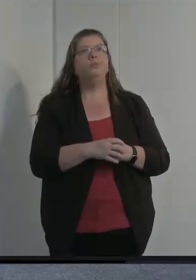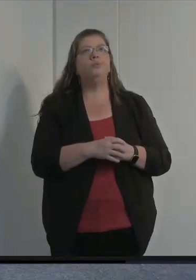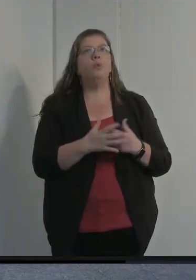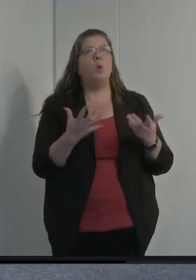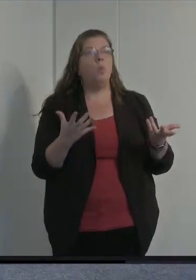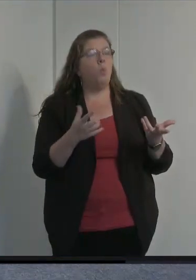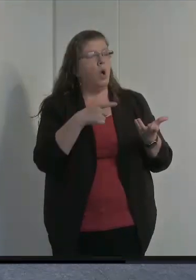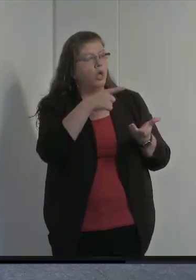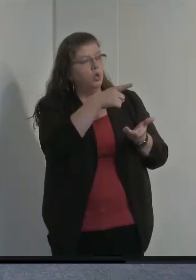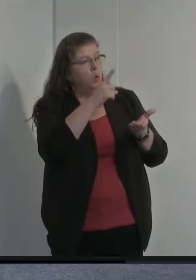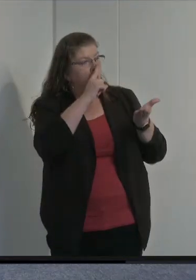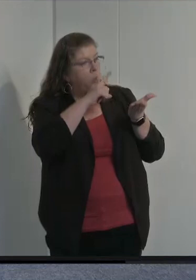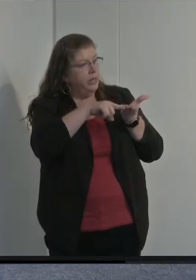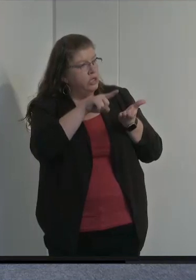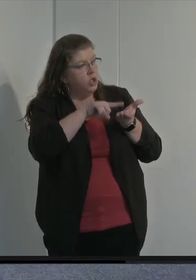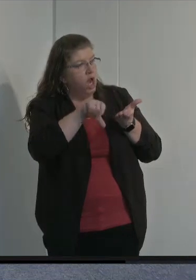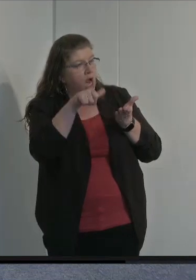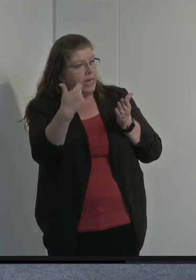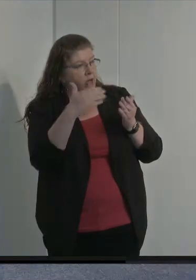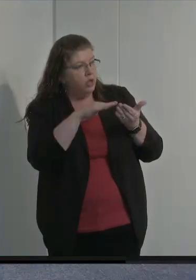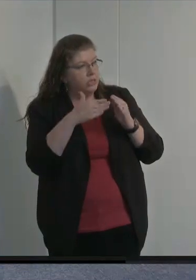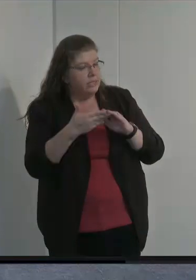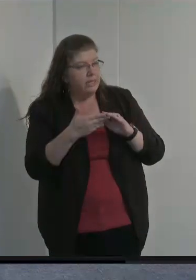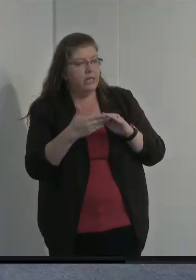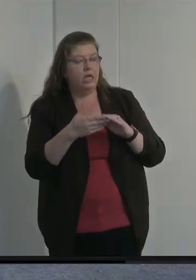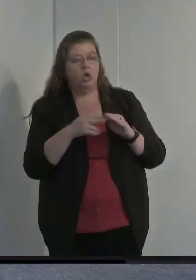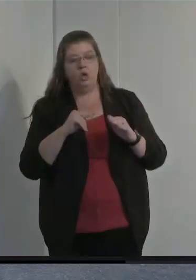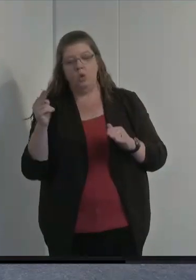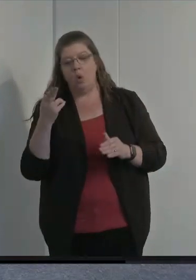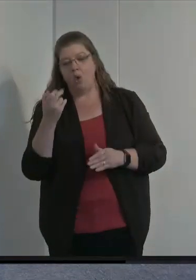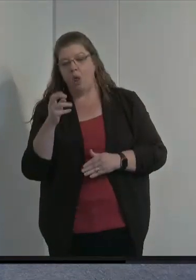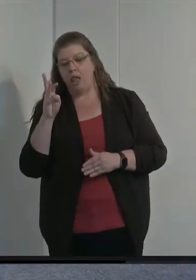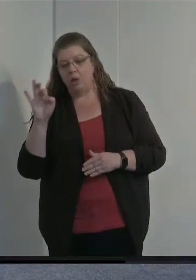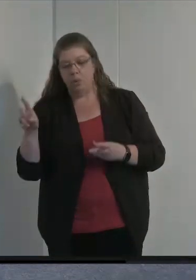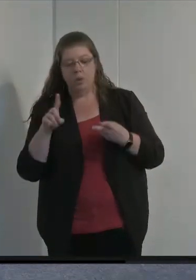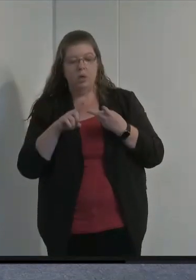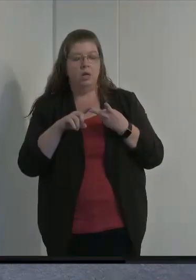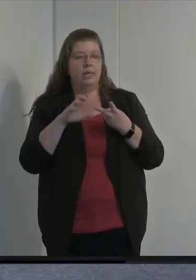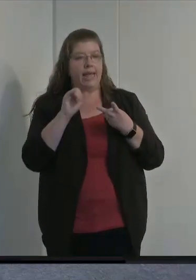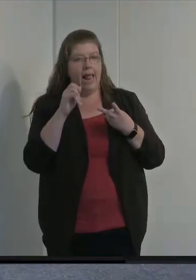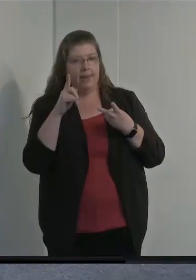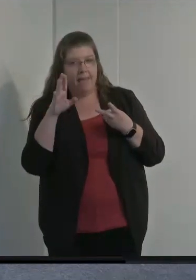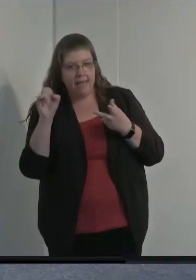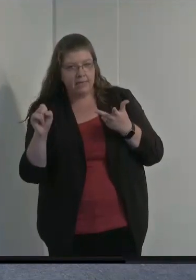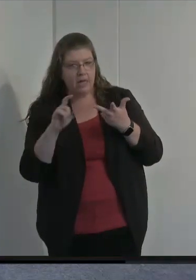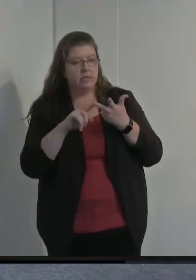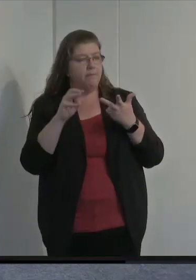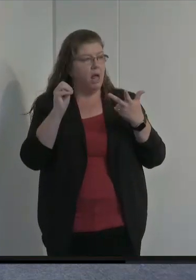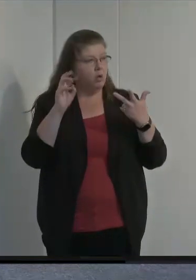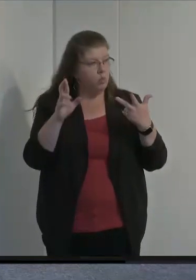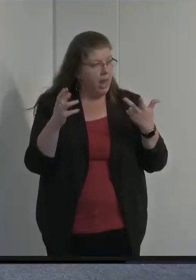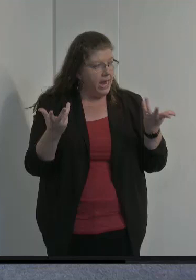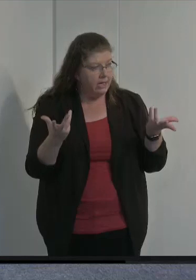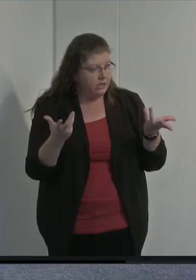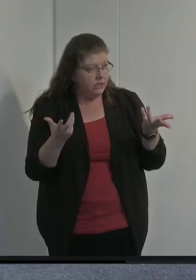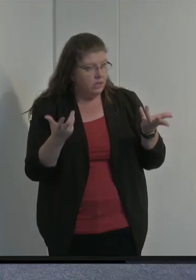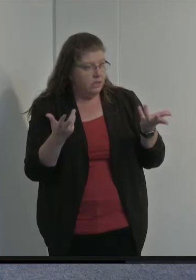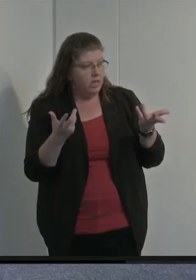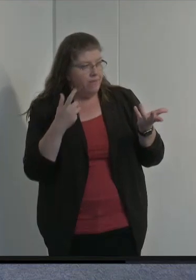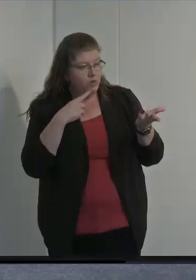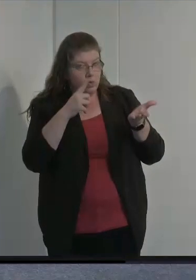research you've done on places like Monterey or North Hollywood or Calabasas, and do you have any sense